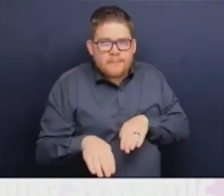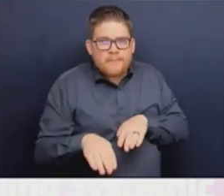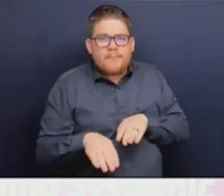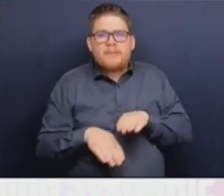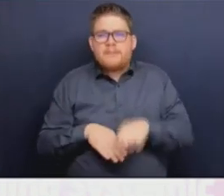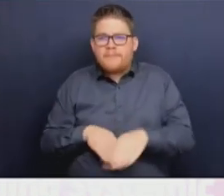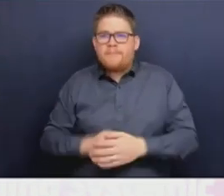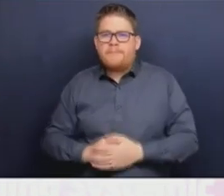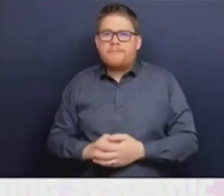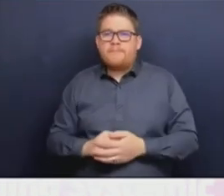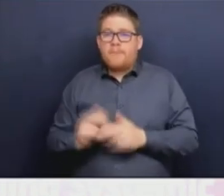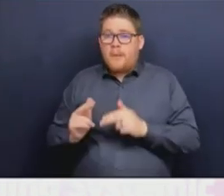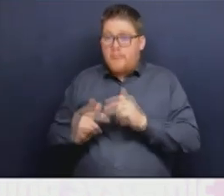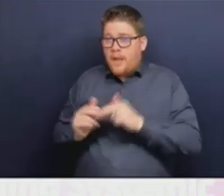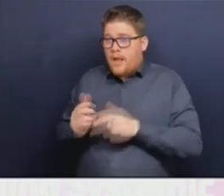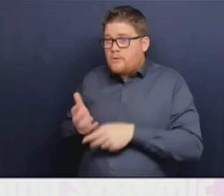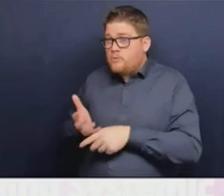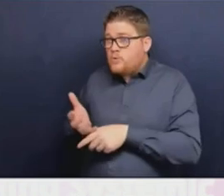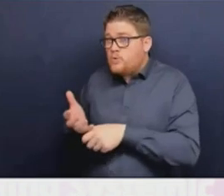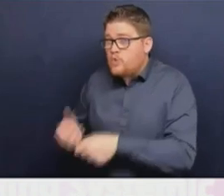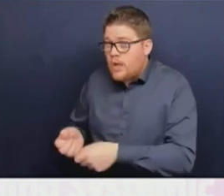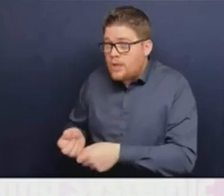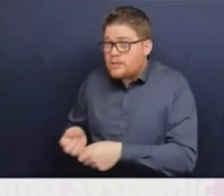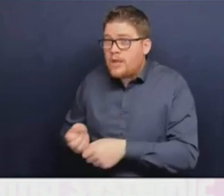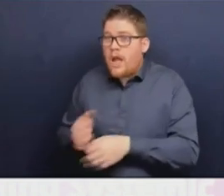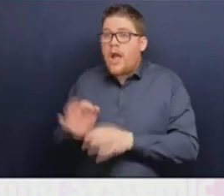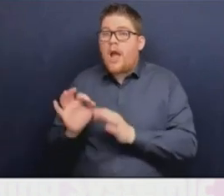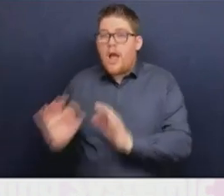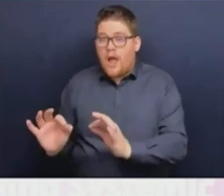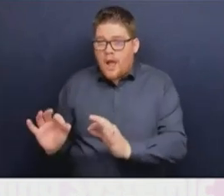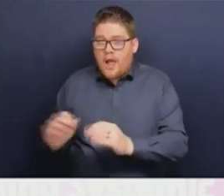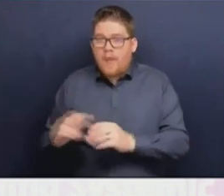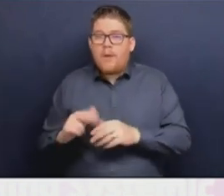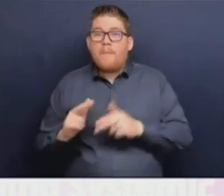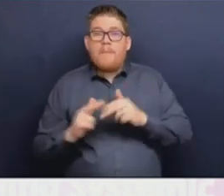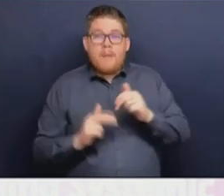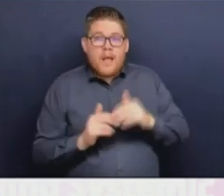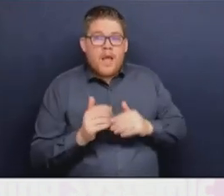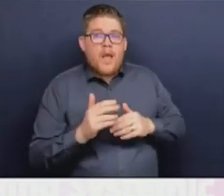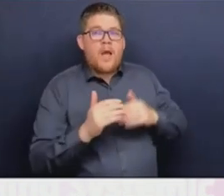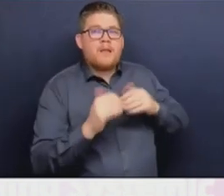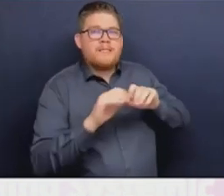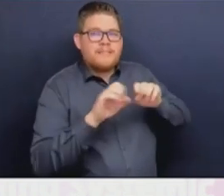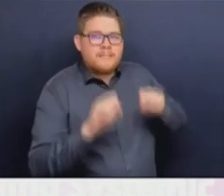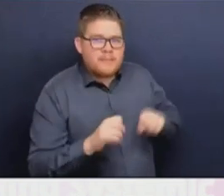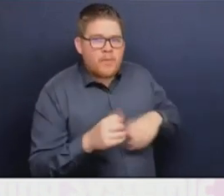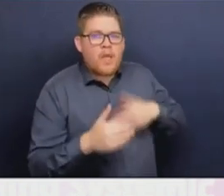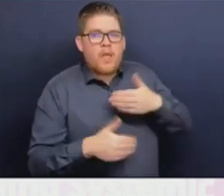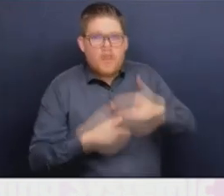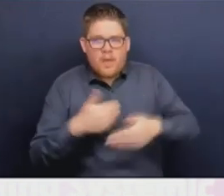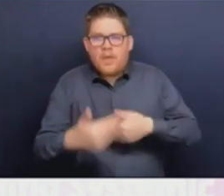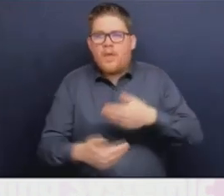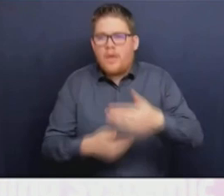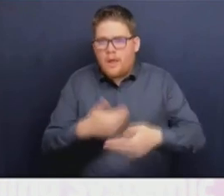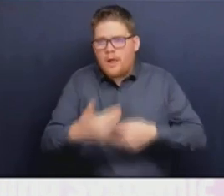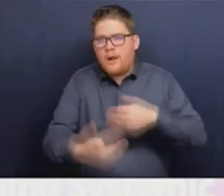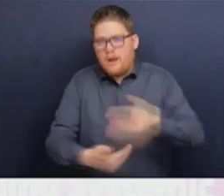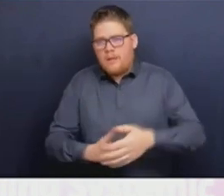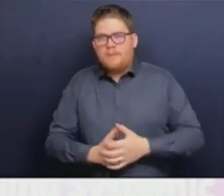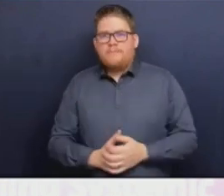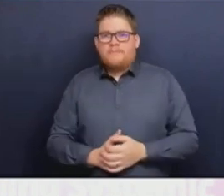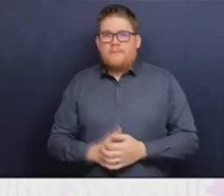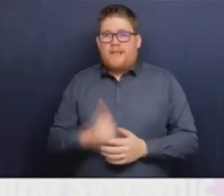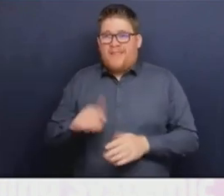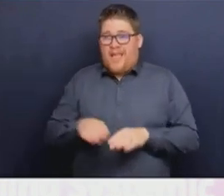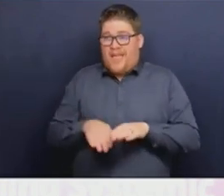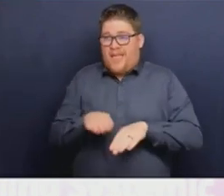be a result of the success of this piece of legislation and the process that Rachna was involved in, and then we'll